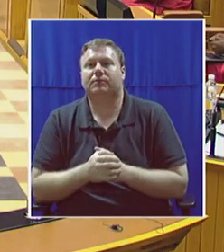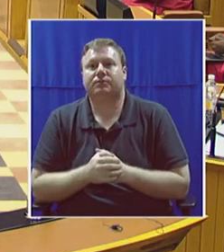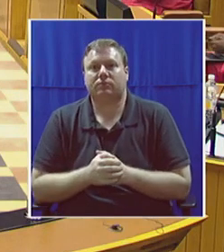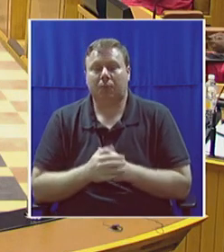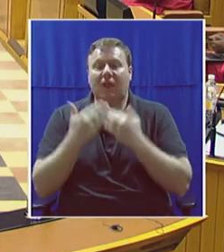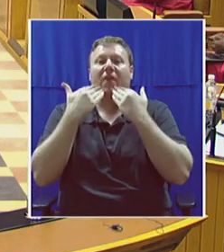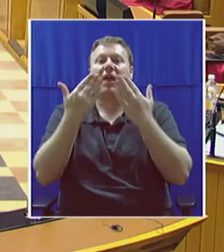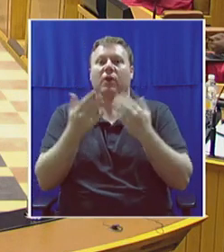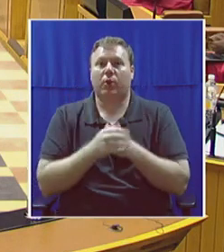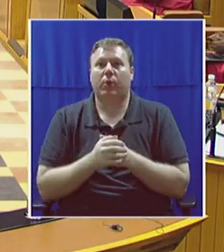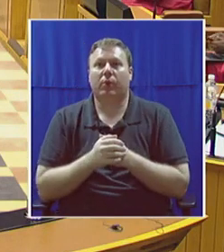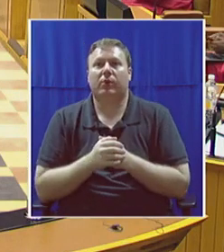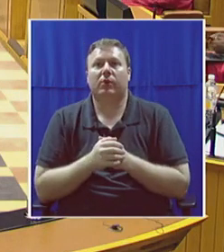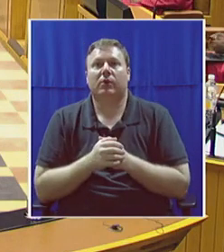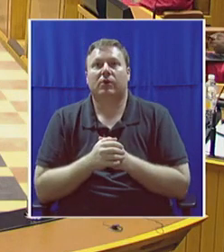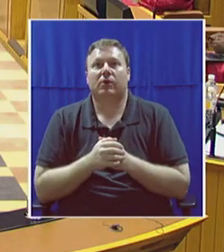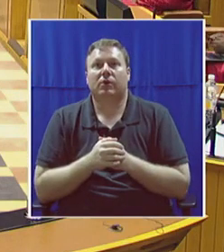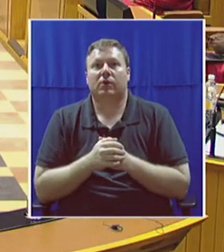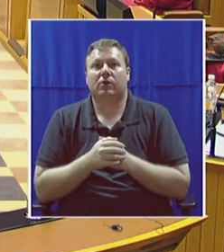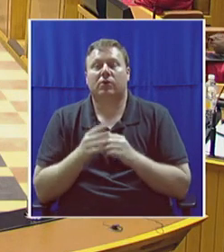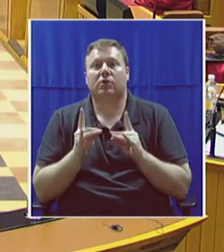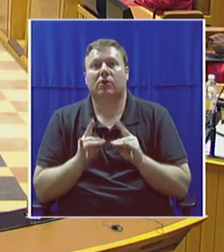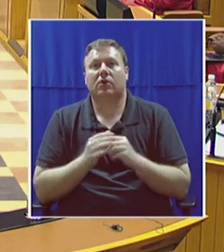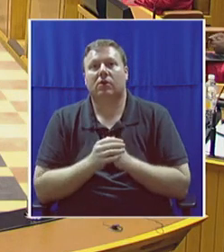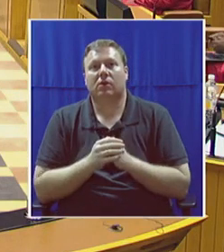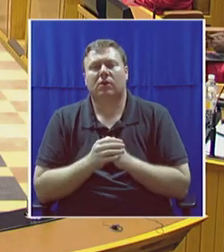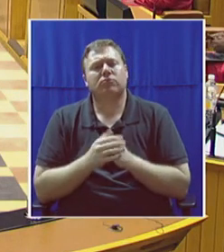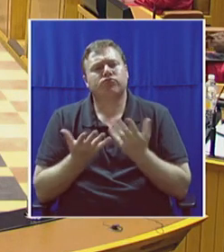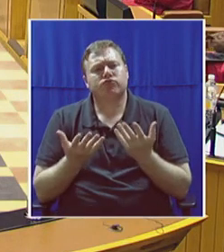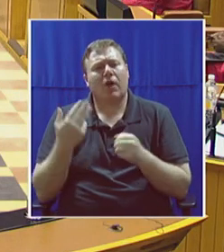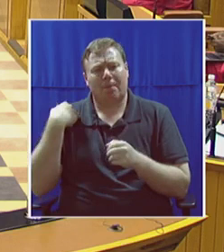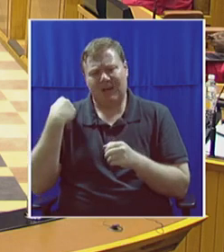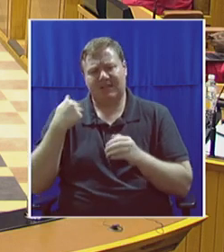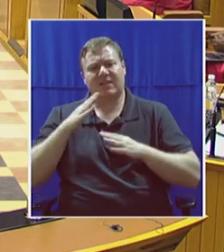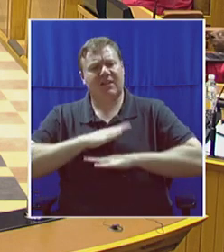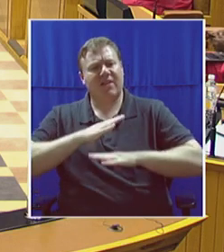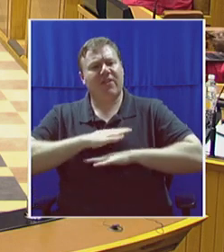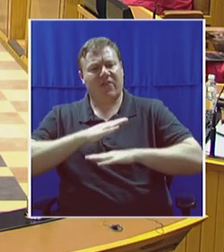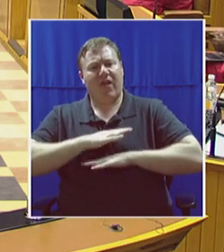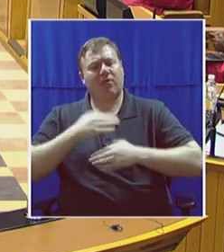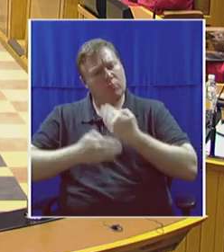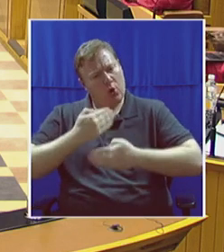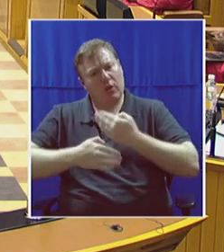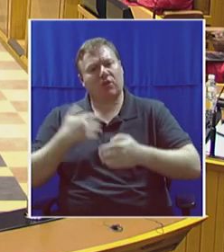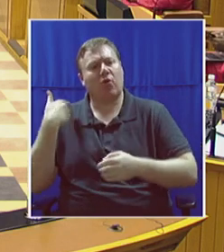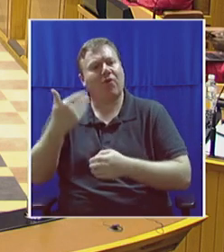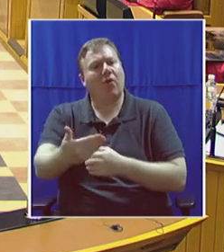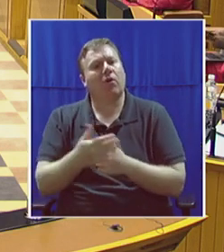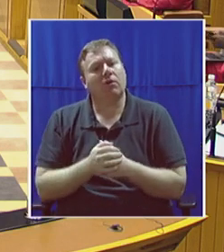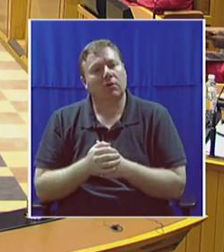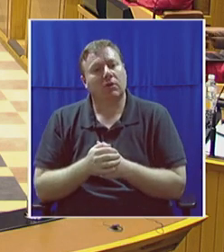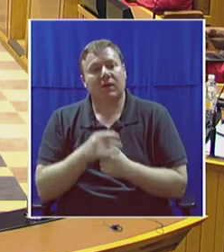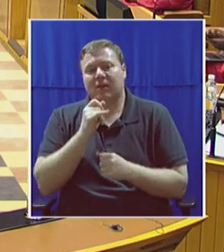house chair is the minister satisfied about the progress made so far